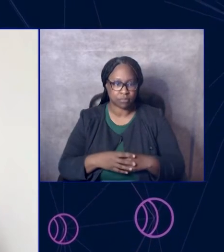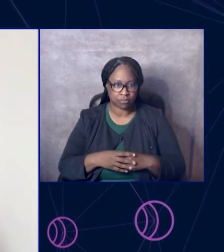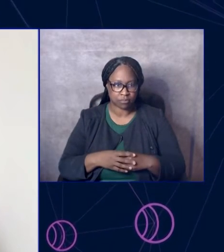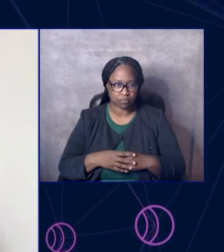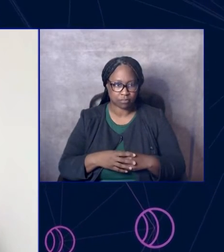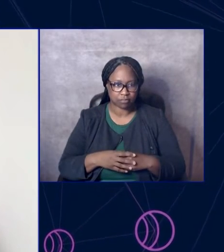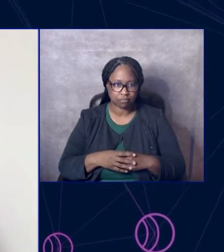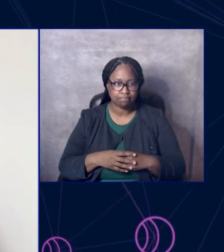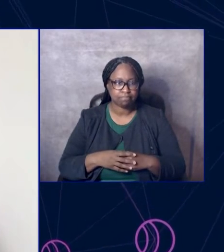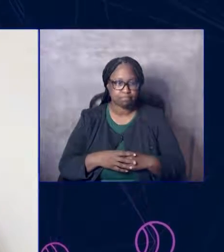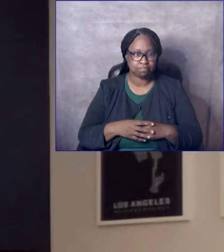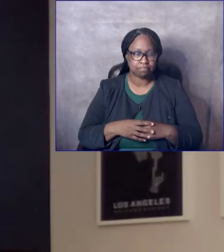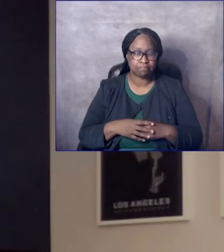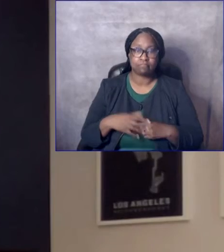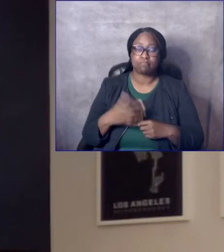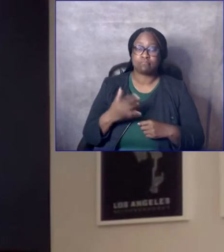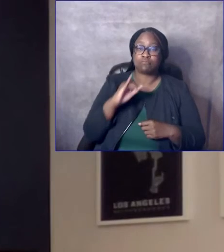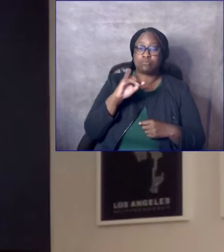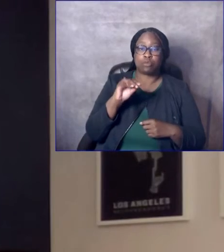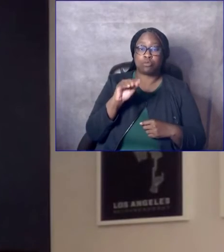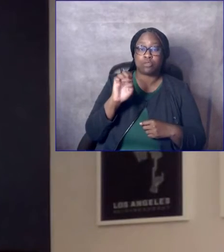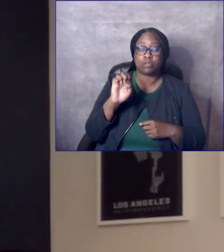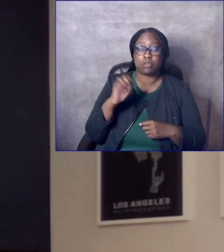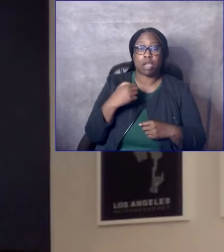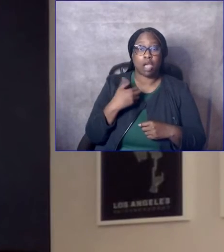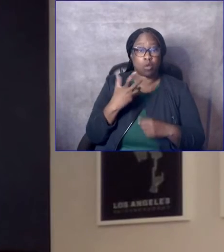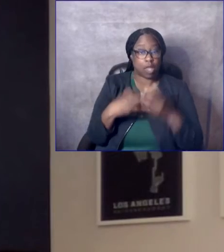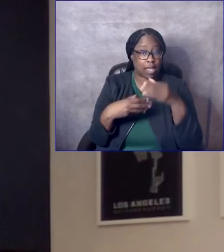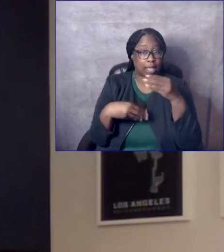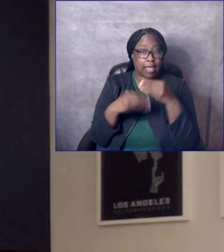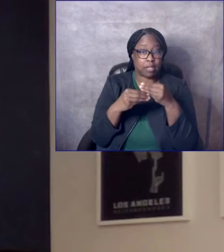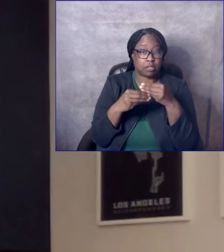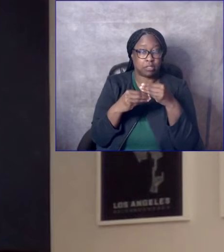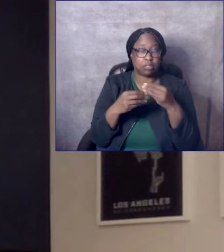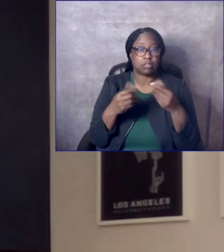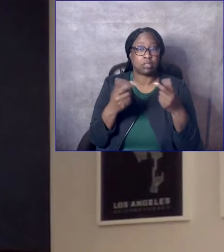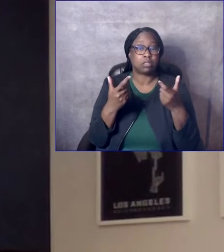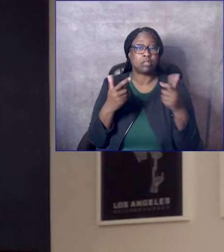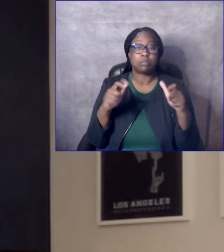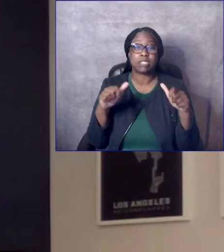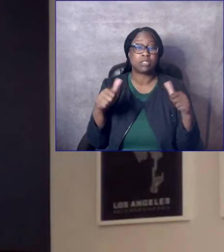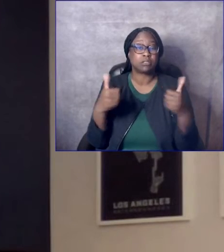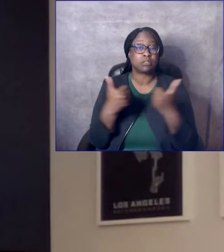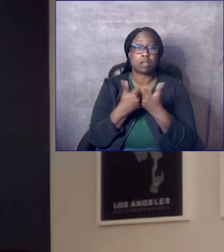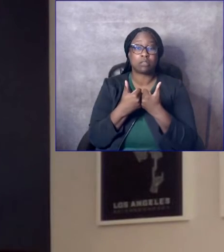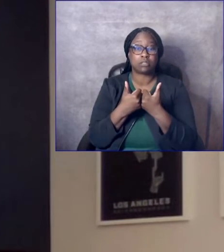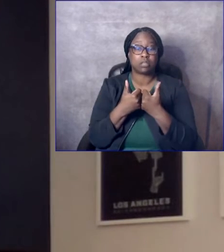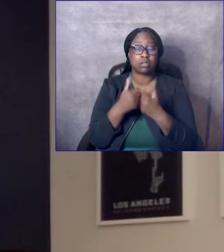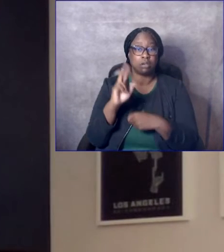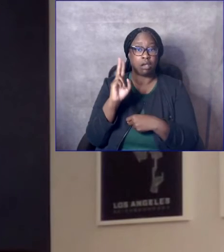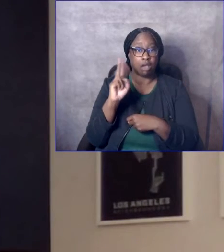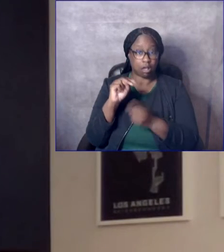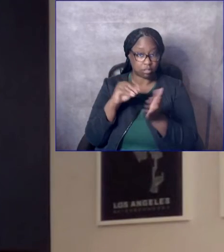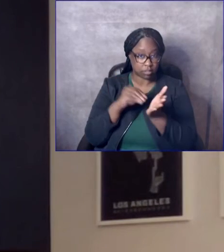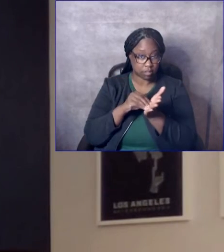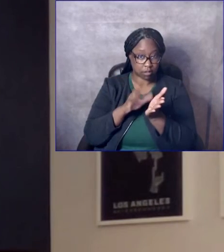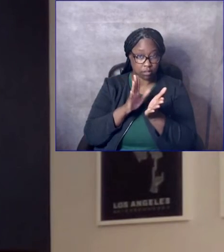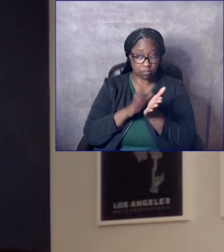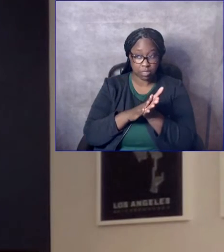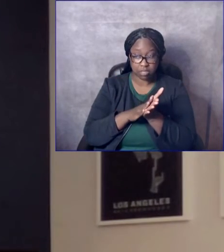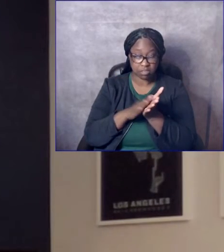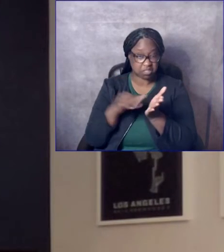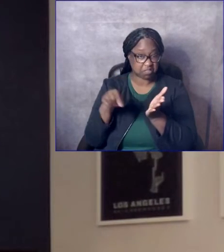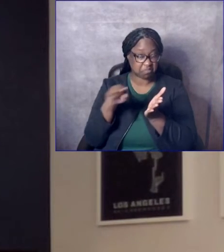is that, I think a big challenge was really the reality that undocumented people were facing in our country at that